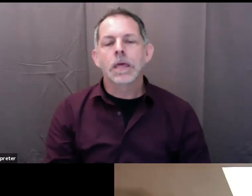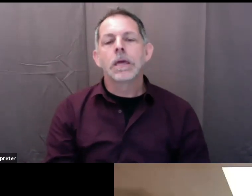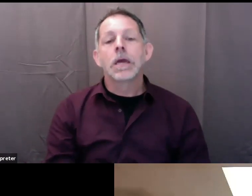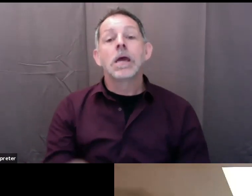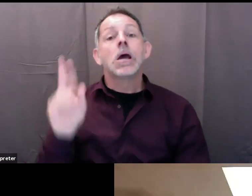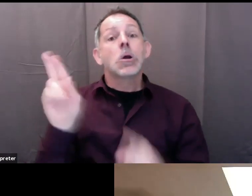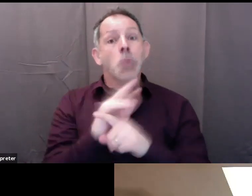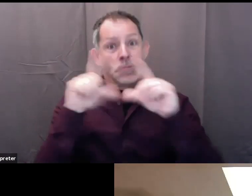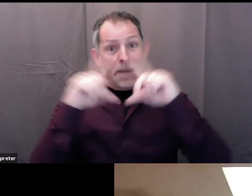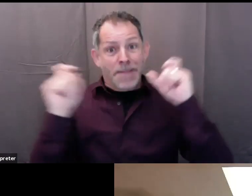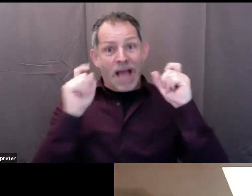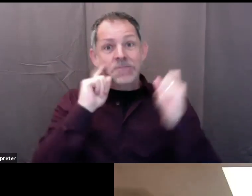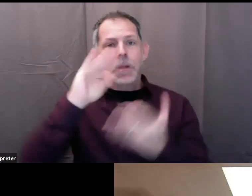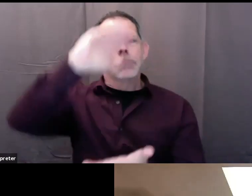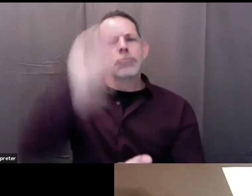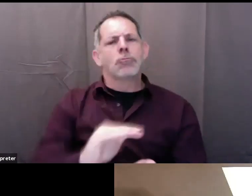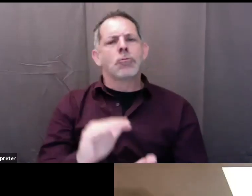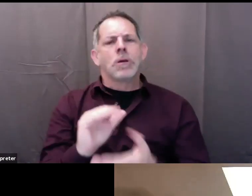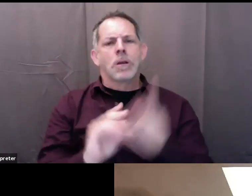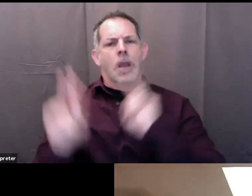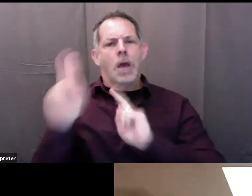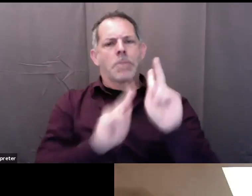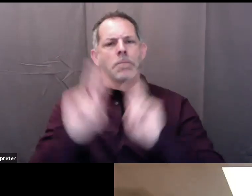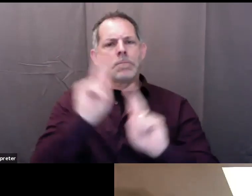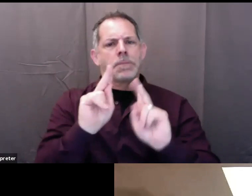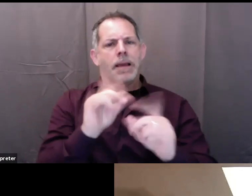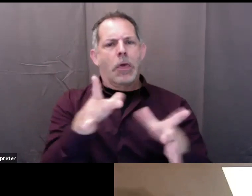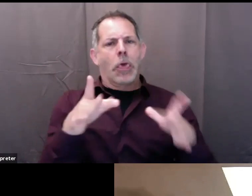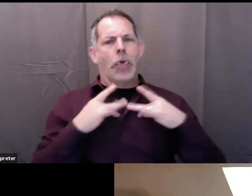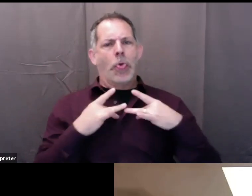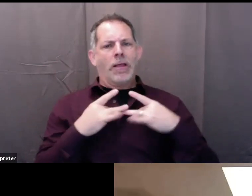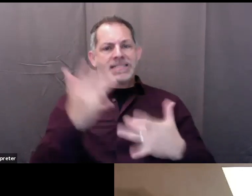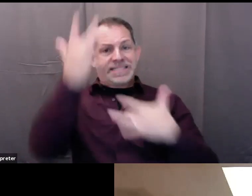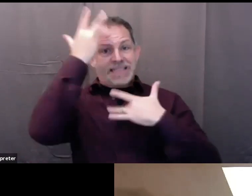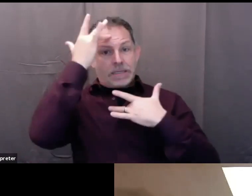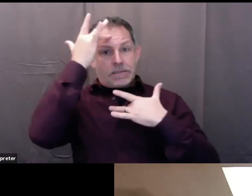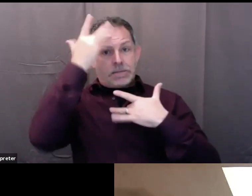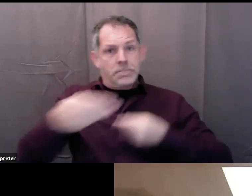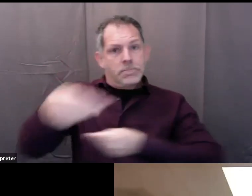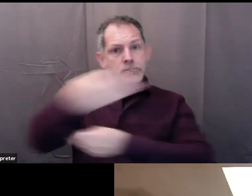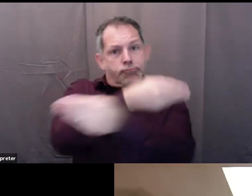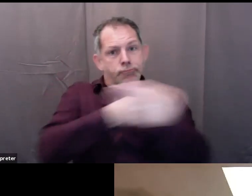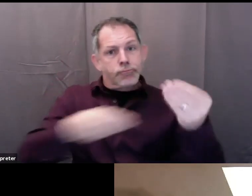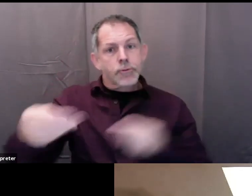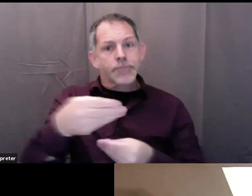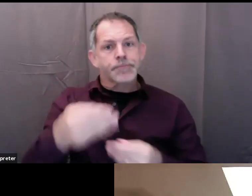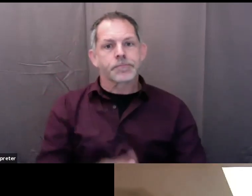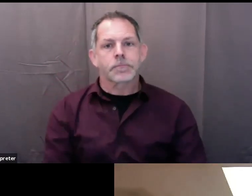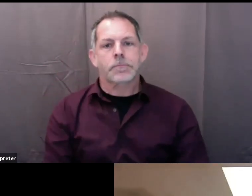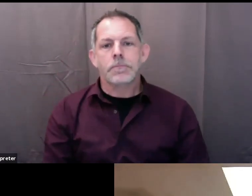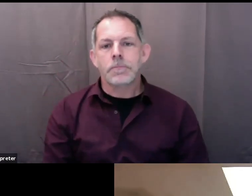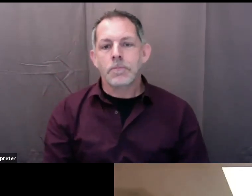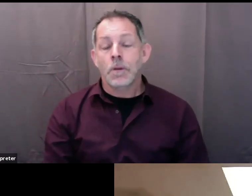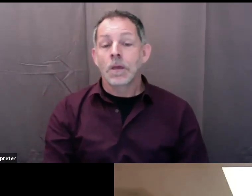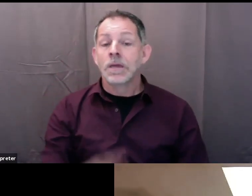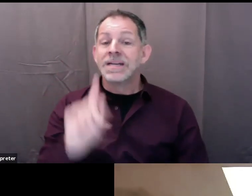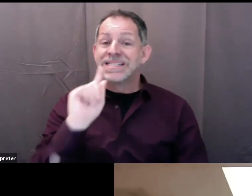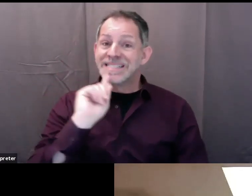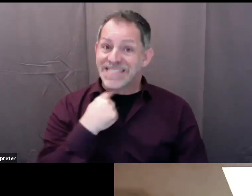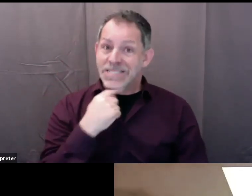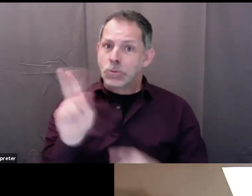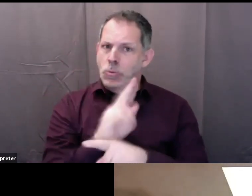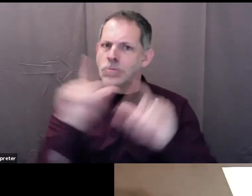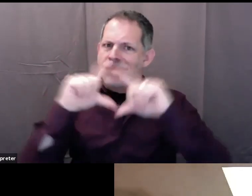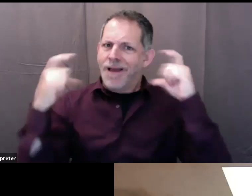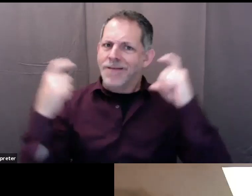order goes into effect today, and I hope you all take it very, very seriously. One other reminder, if you own a small